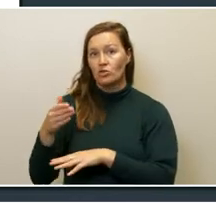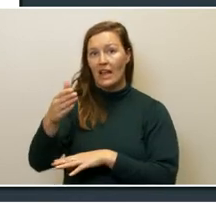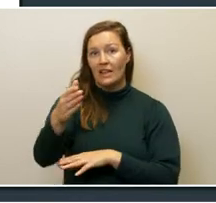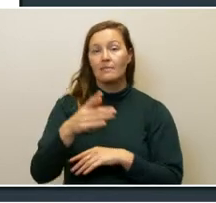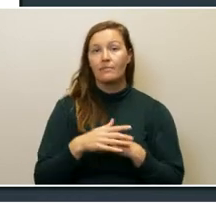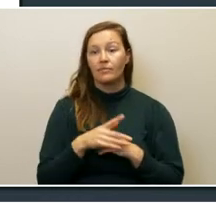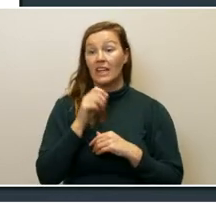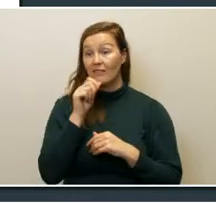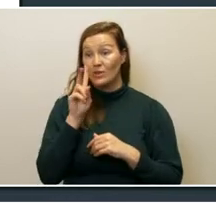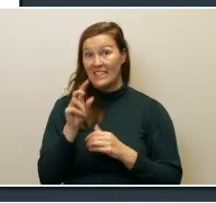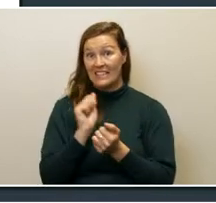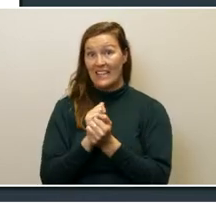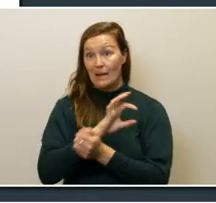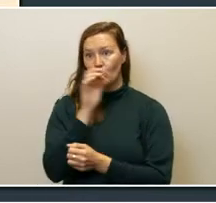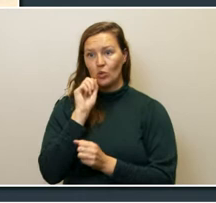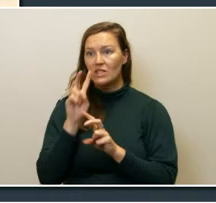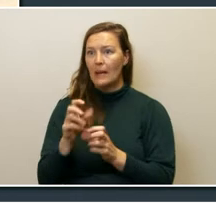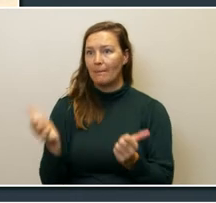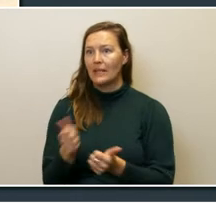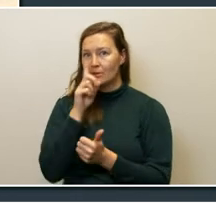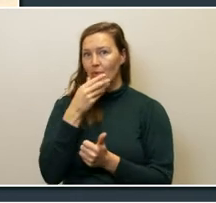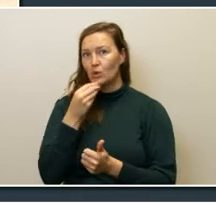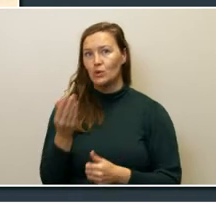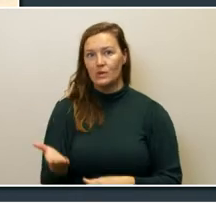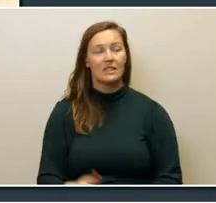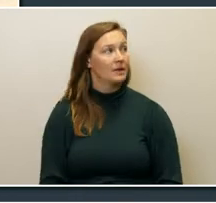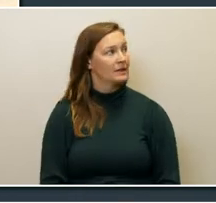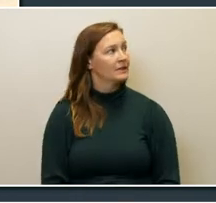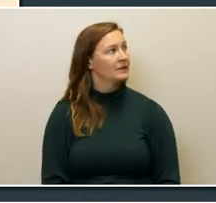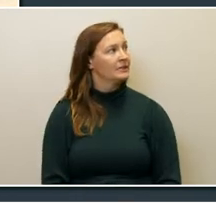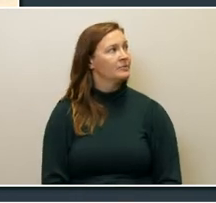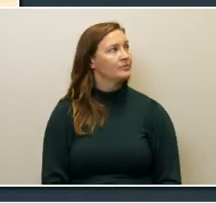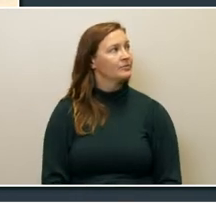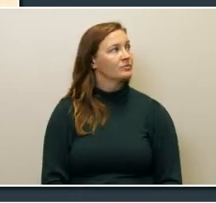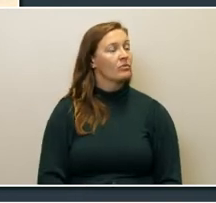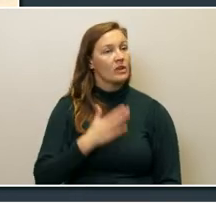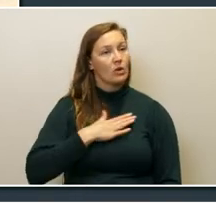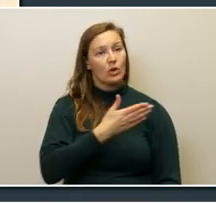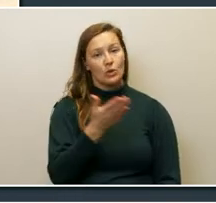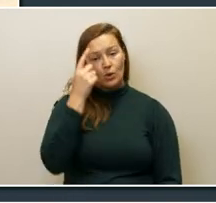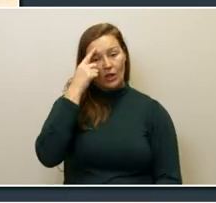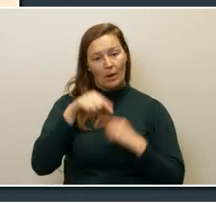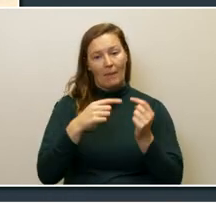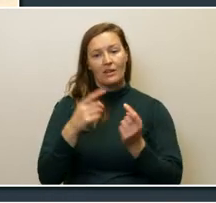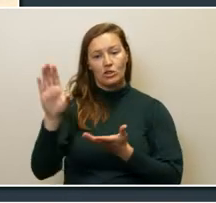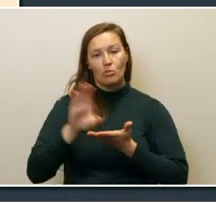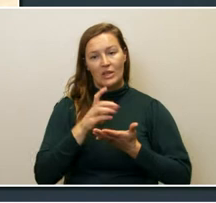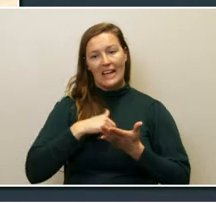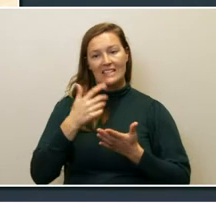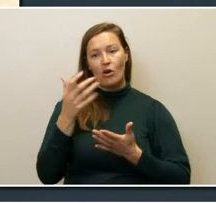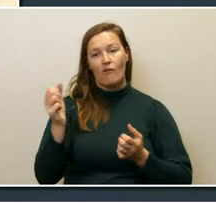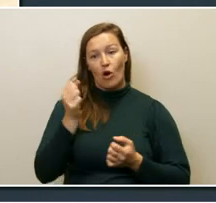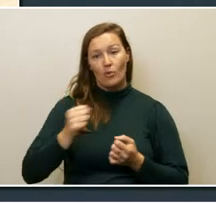come along here Saturday morning, you'll see that. So we would like some your consideration of operational support. You give